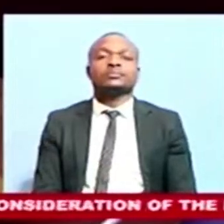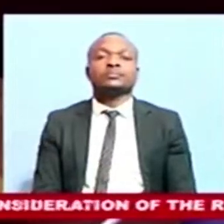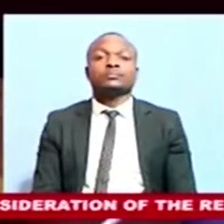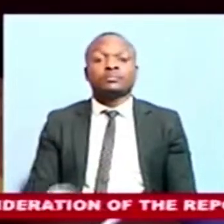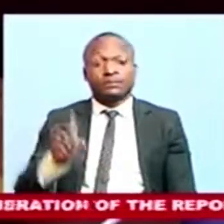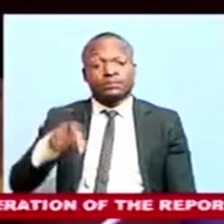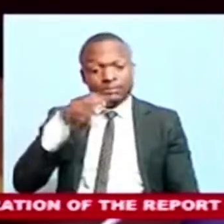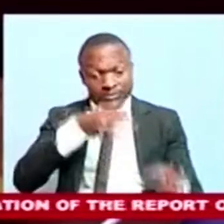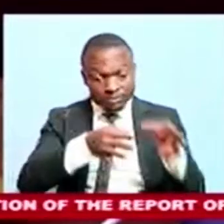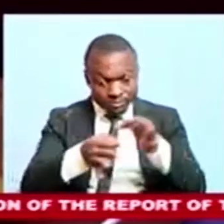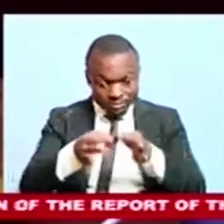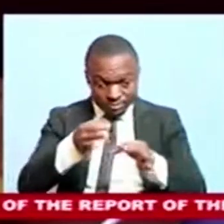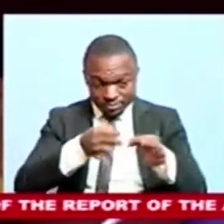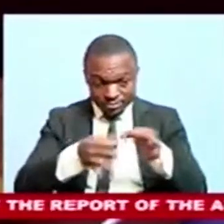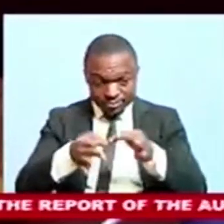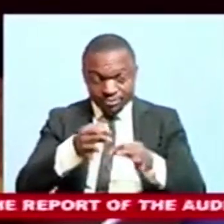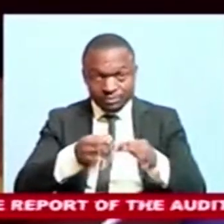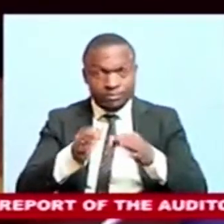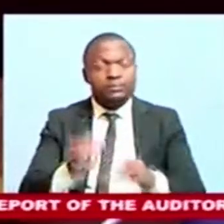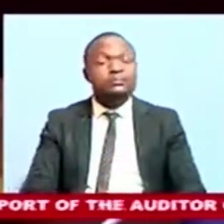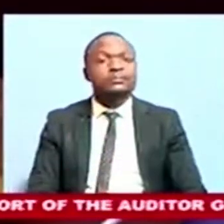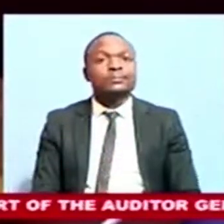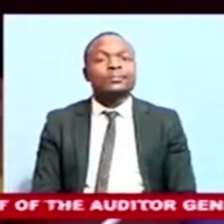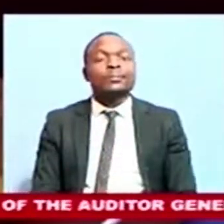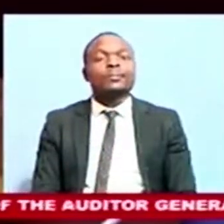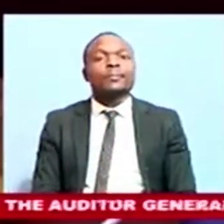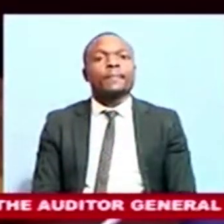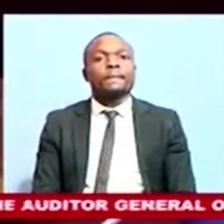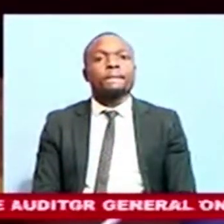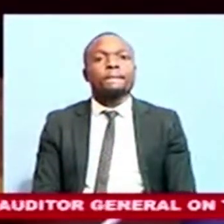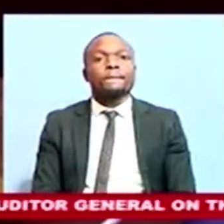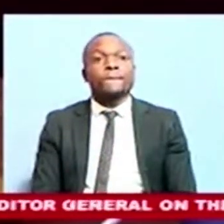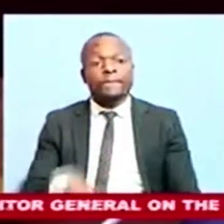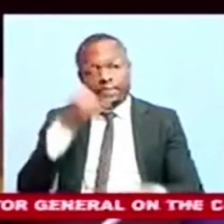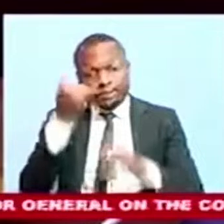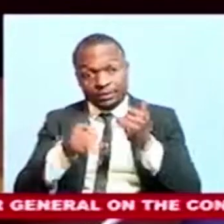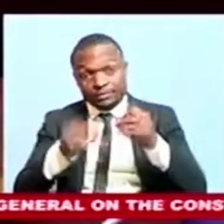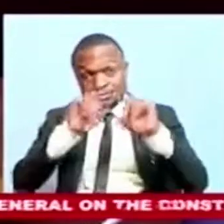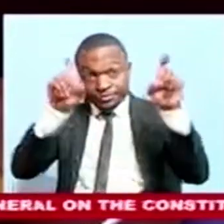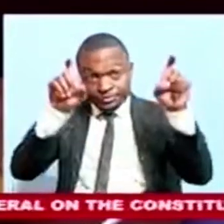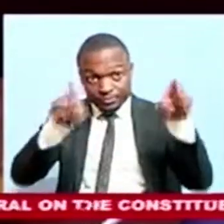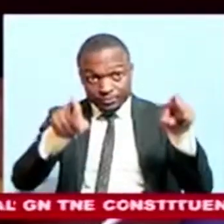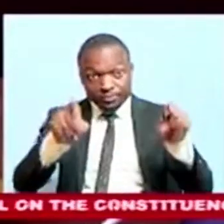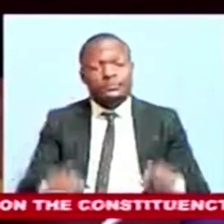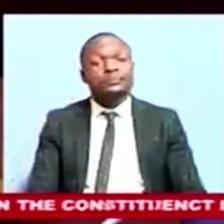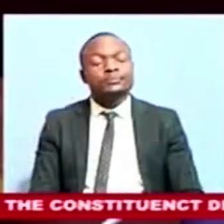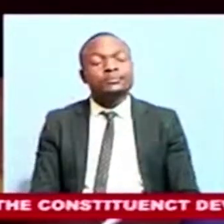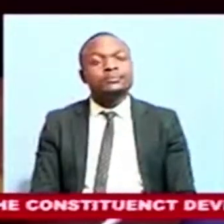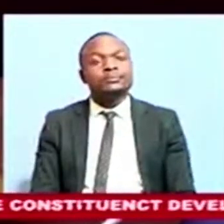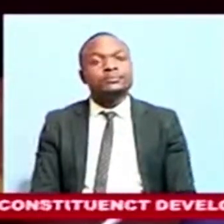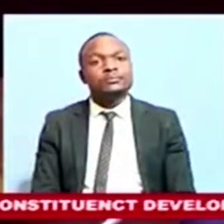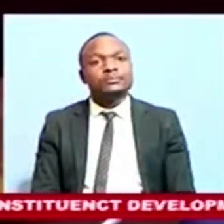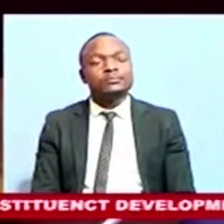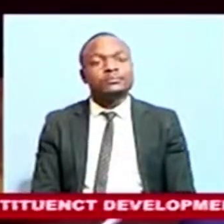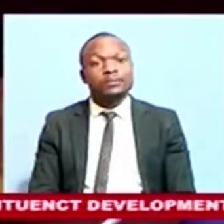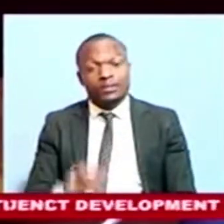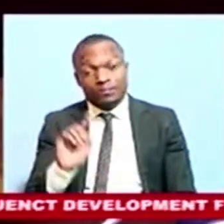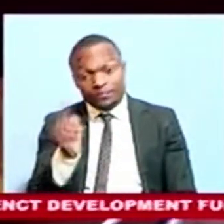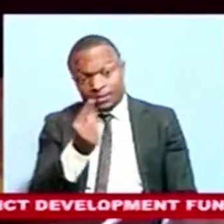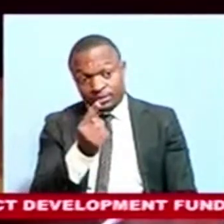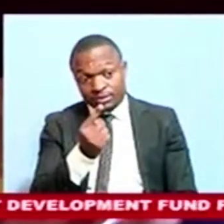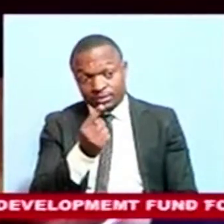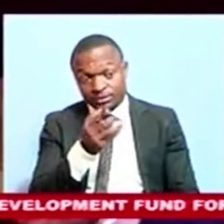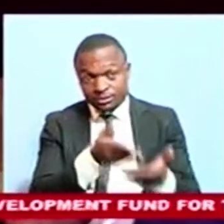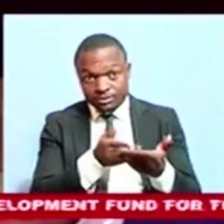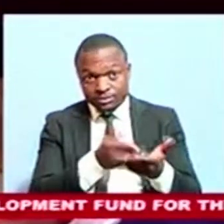need an explanation. A completion certificate, the first one